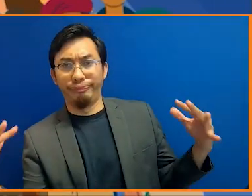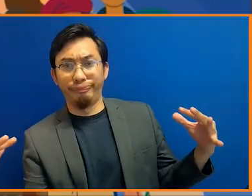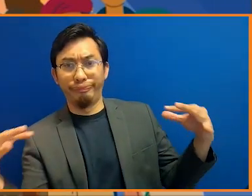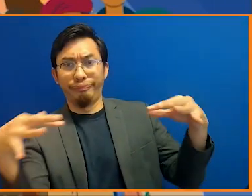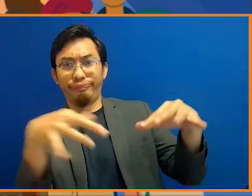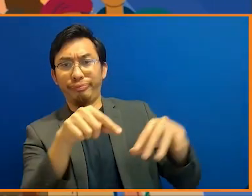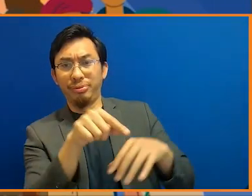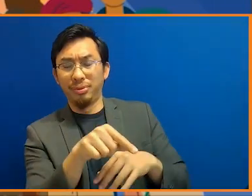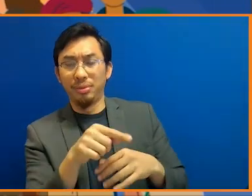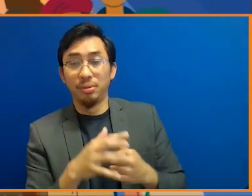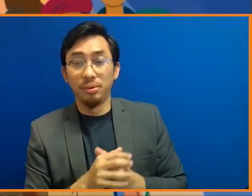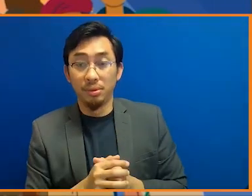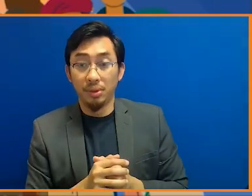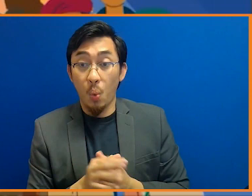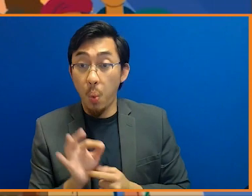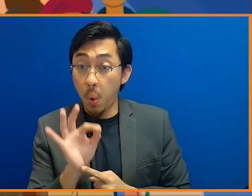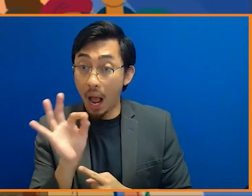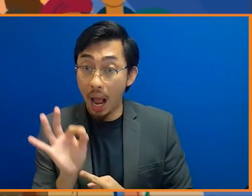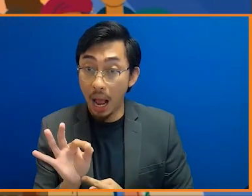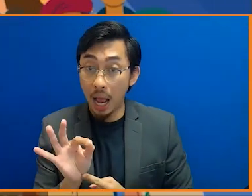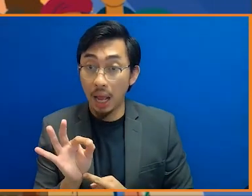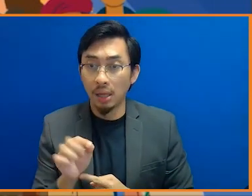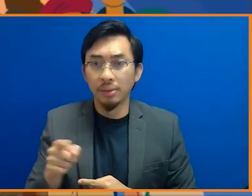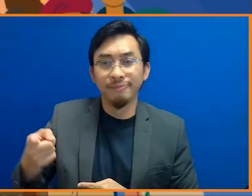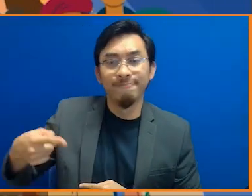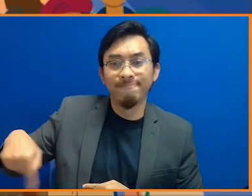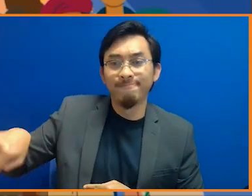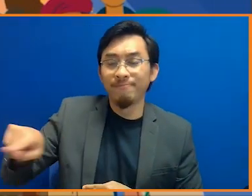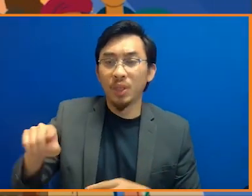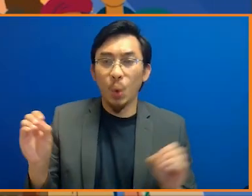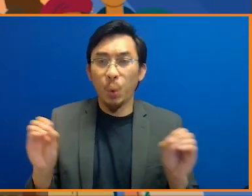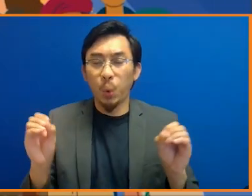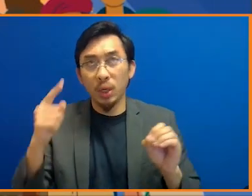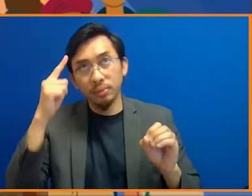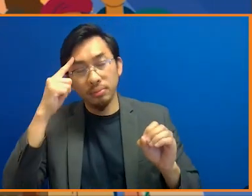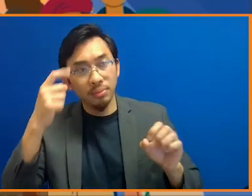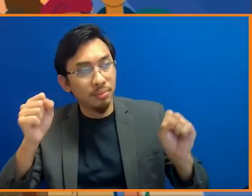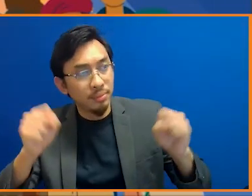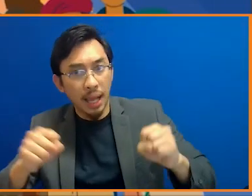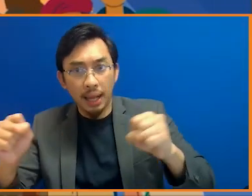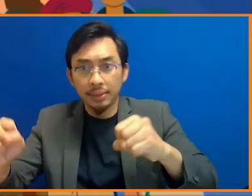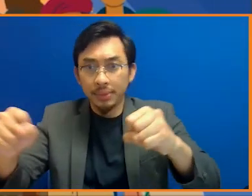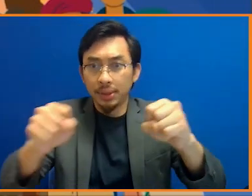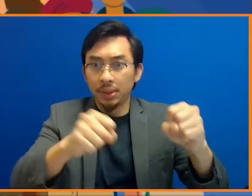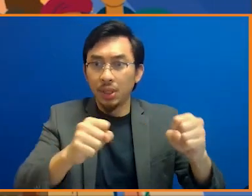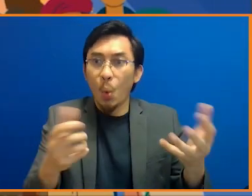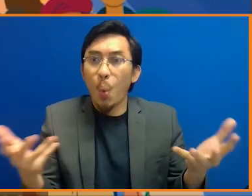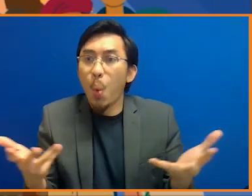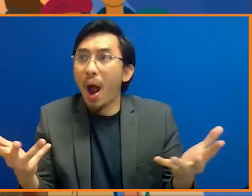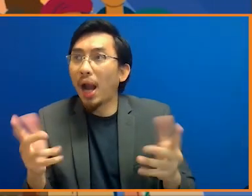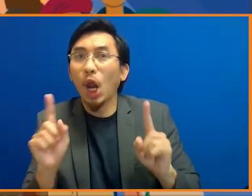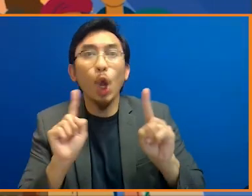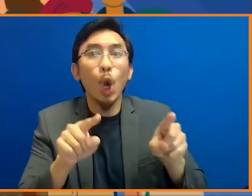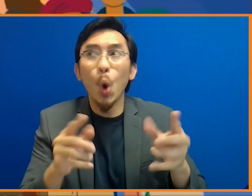that direction. Because of what? They don't have agreement where to go.